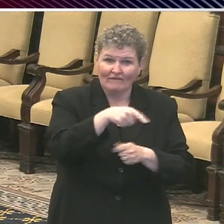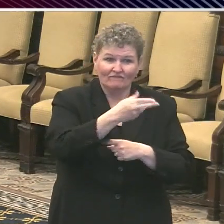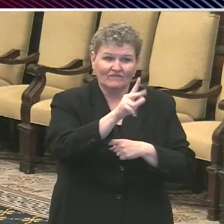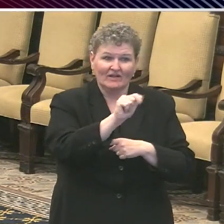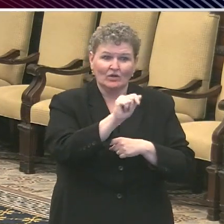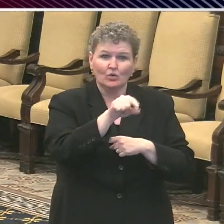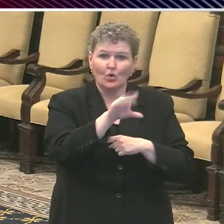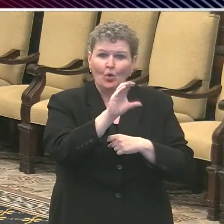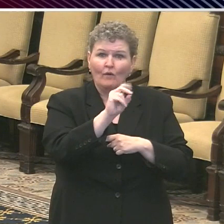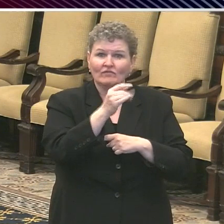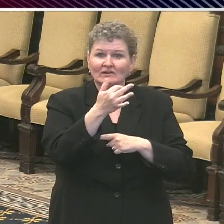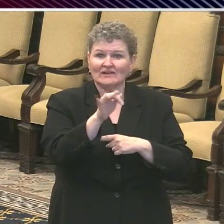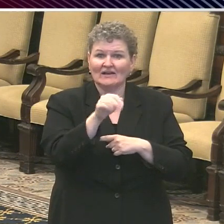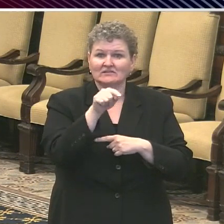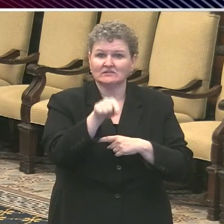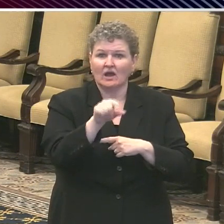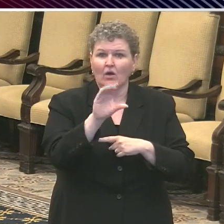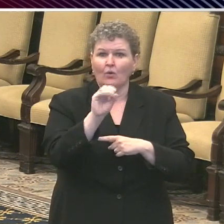phlcovid19fund.org. That's